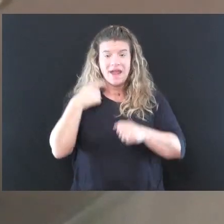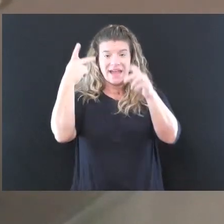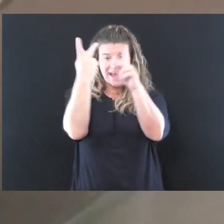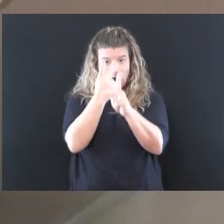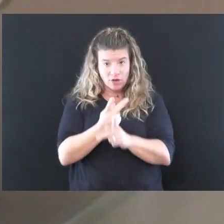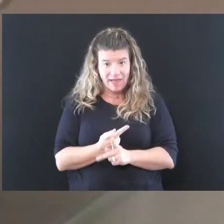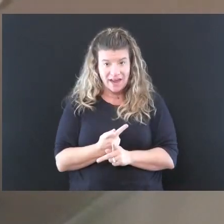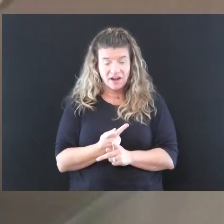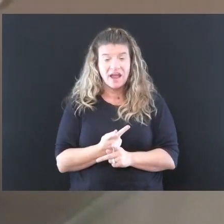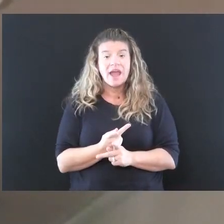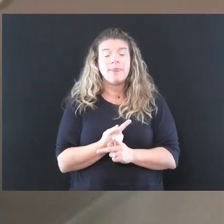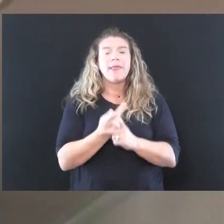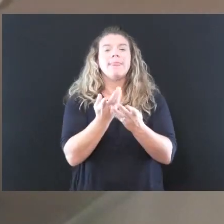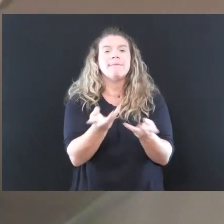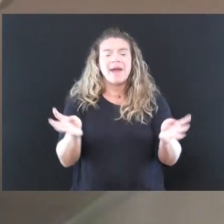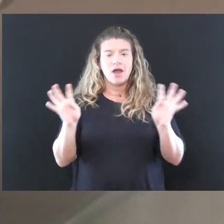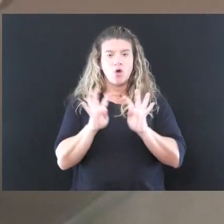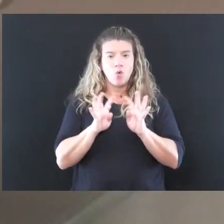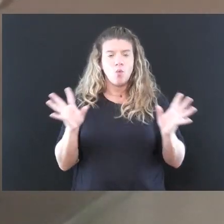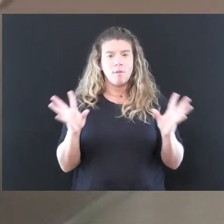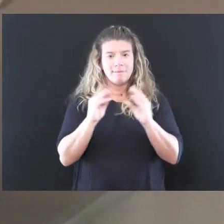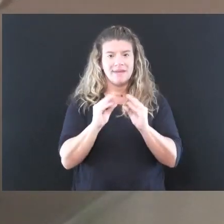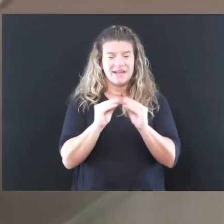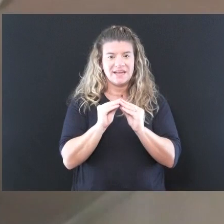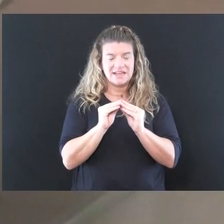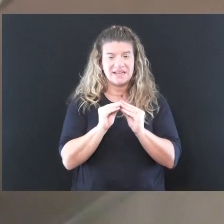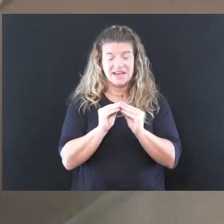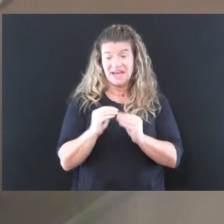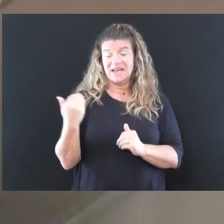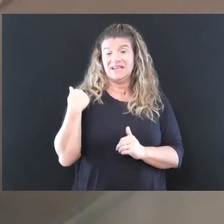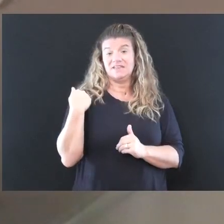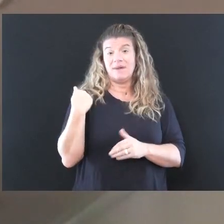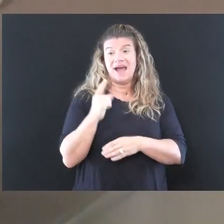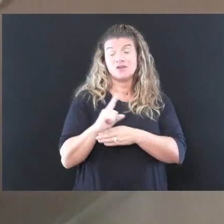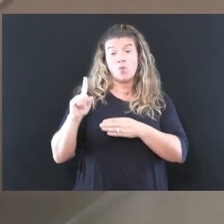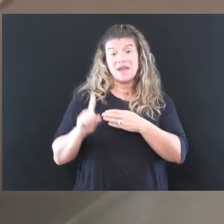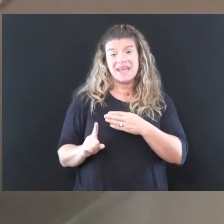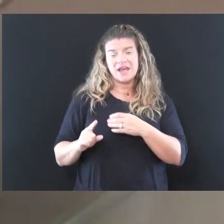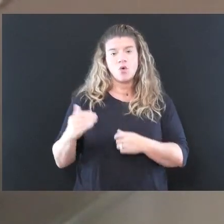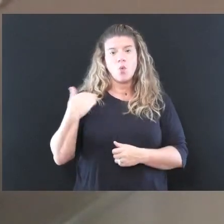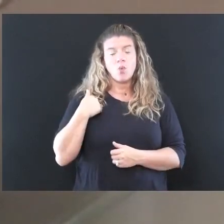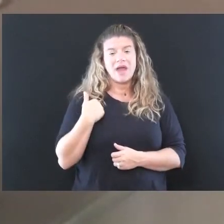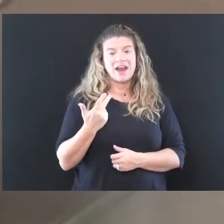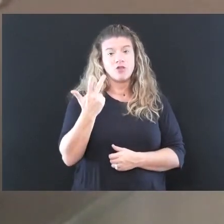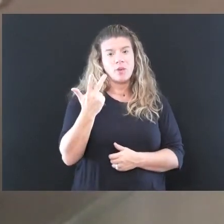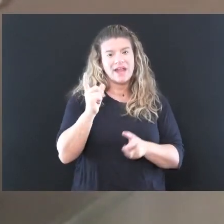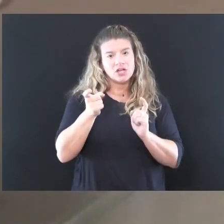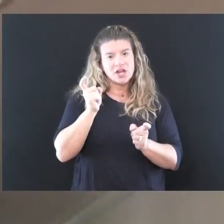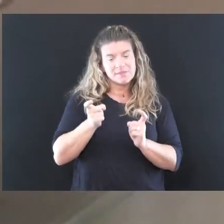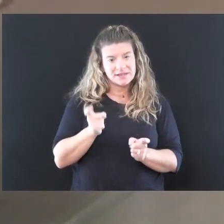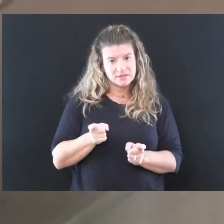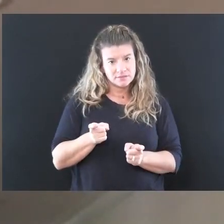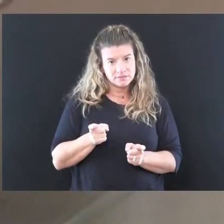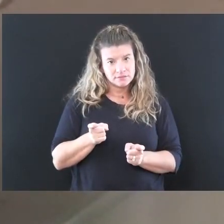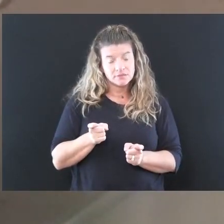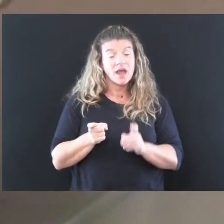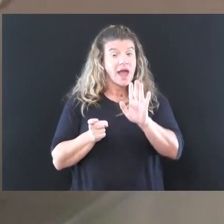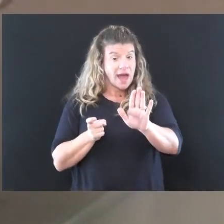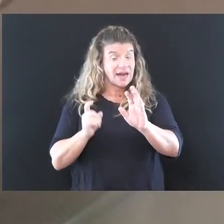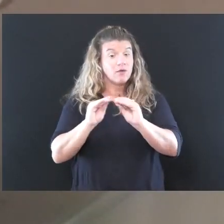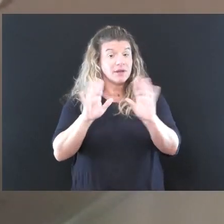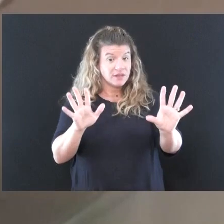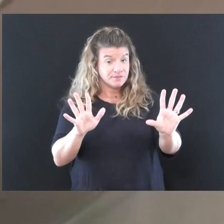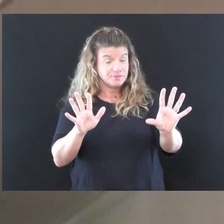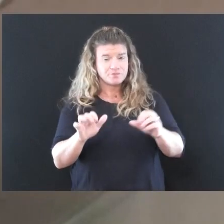the panel that meets. And this past weekend, we made 3 adjustments. And I want to be clear,